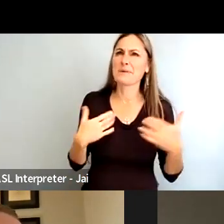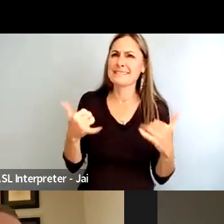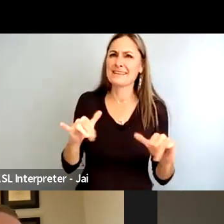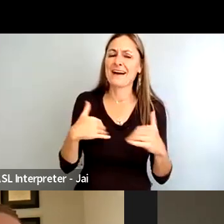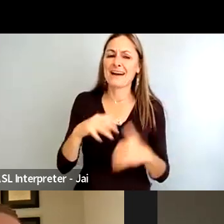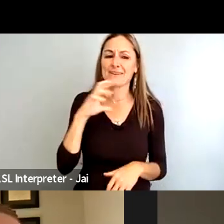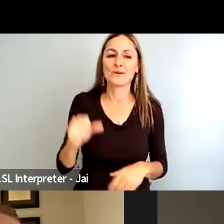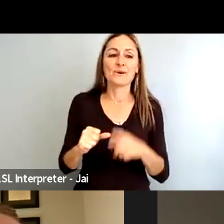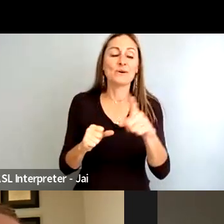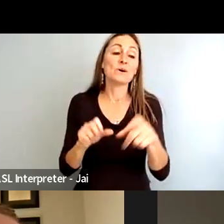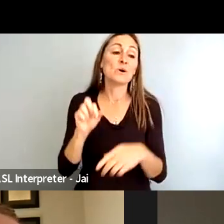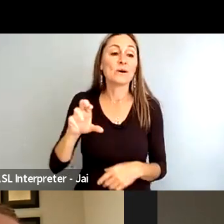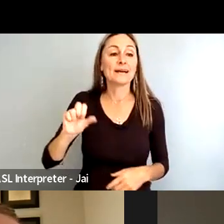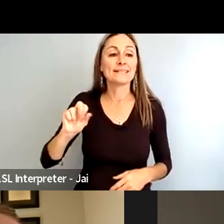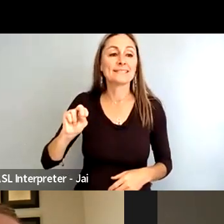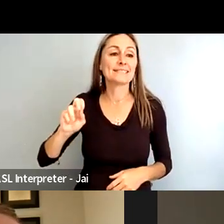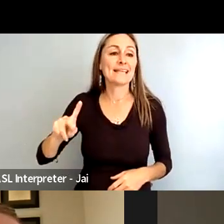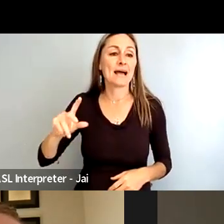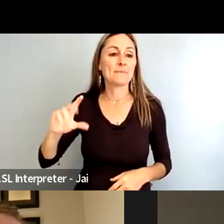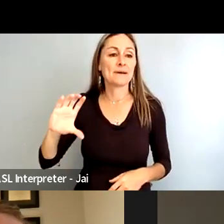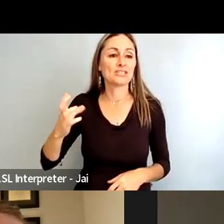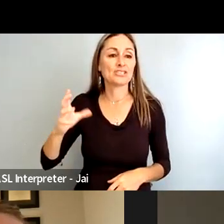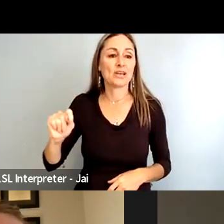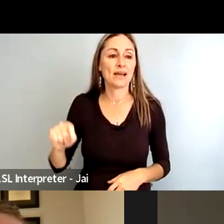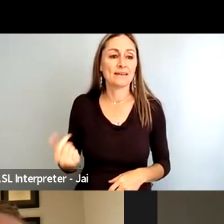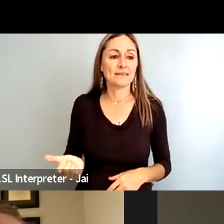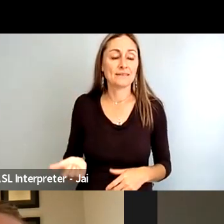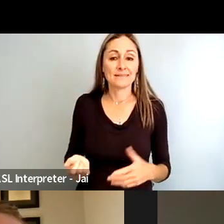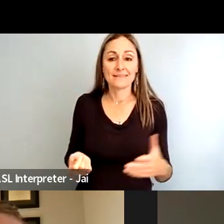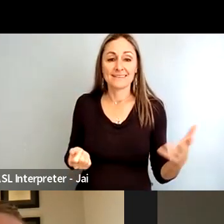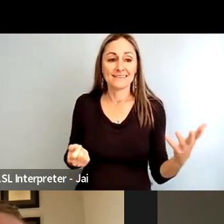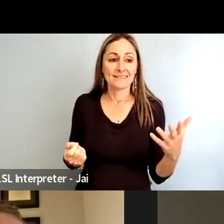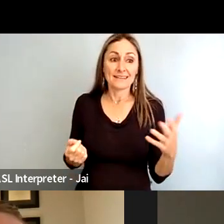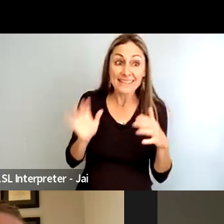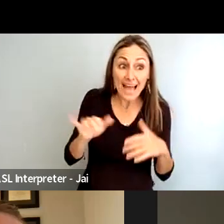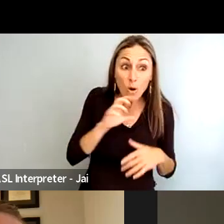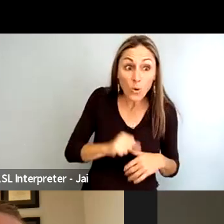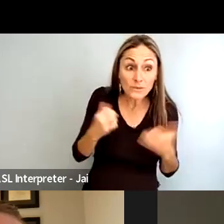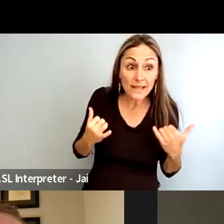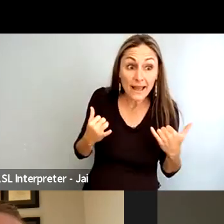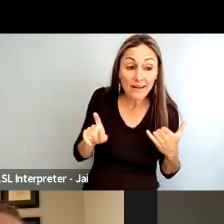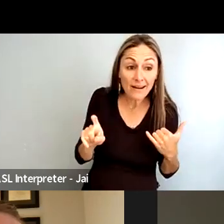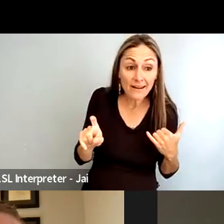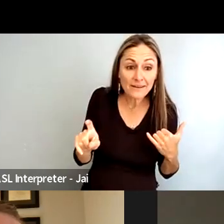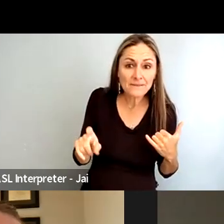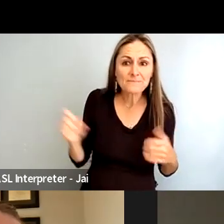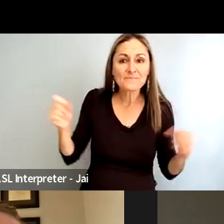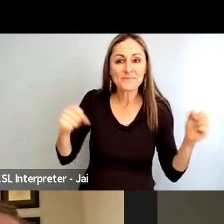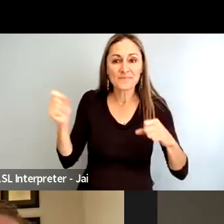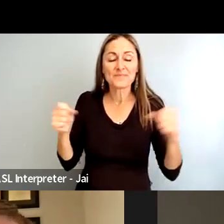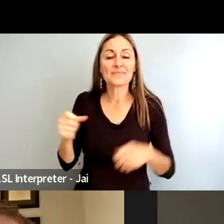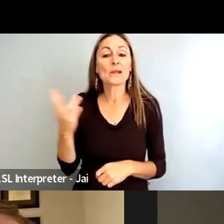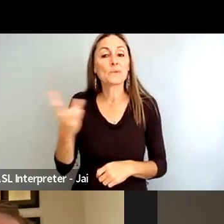Or Snapchat, which I don't use. Oh, a Snapchat? Is that old school now? Yeah. I think so, but